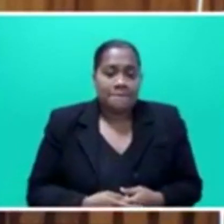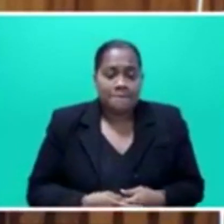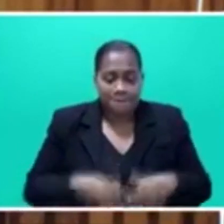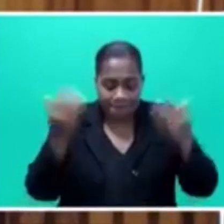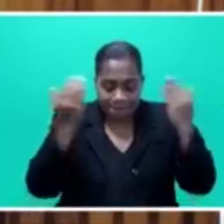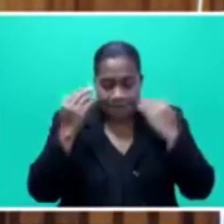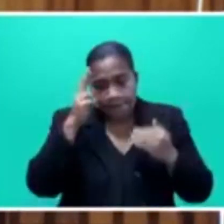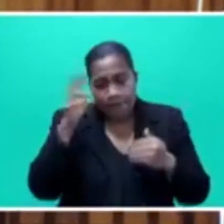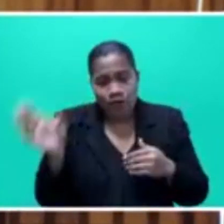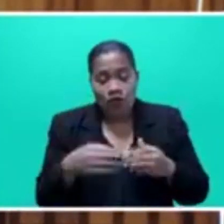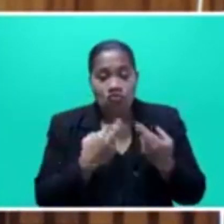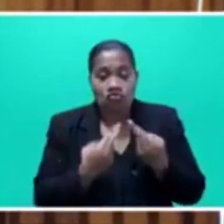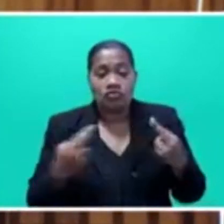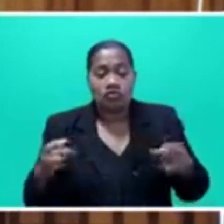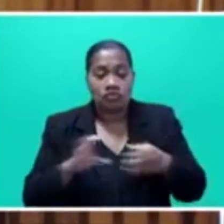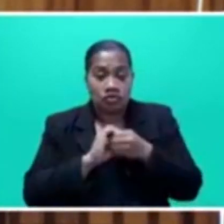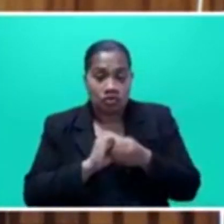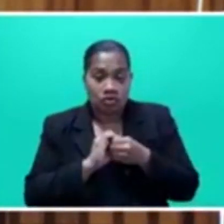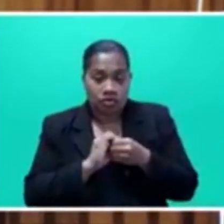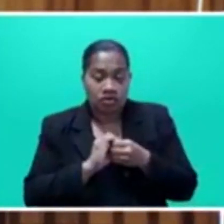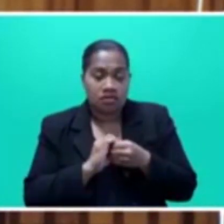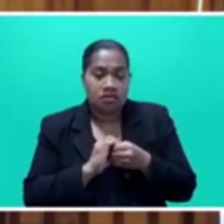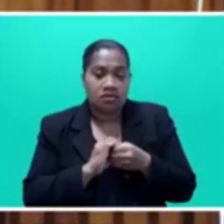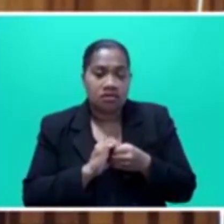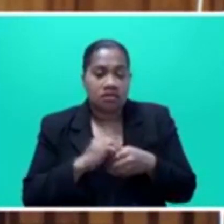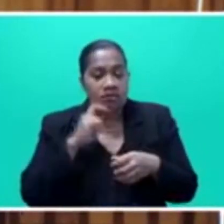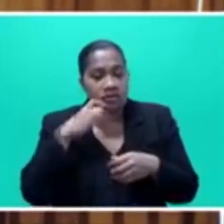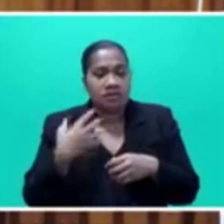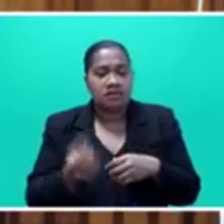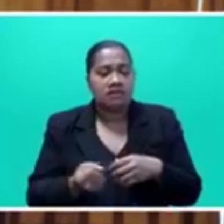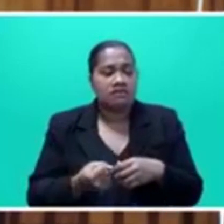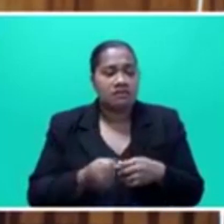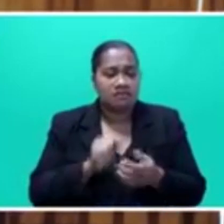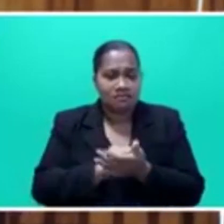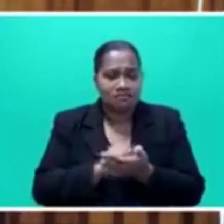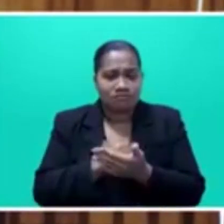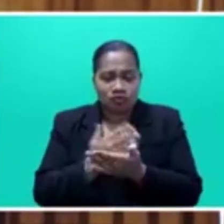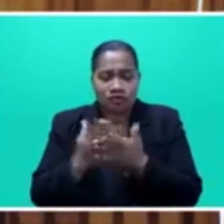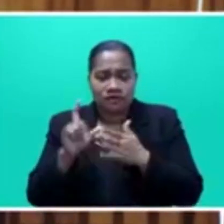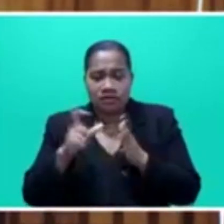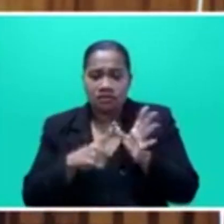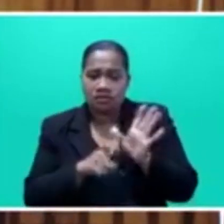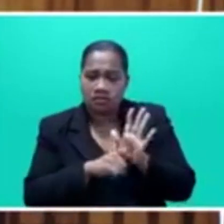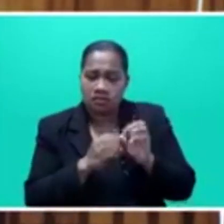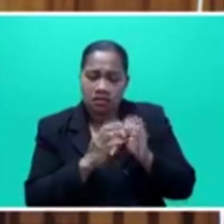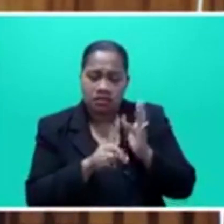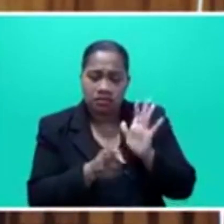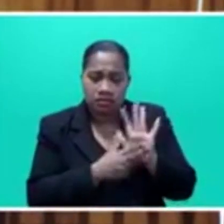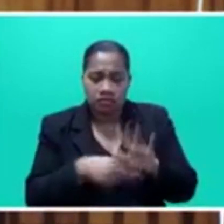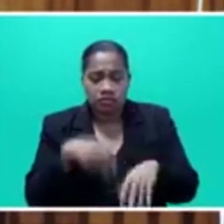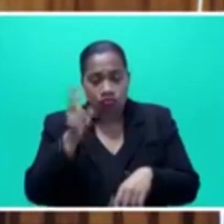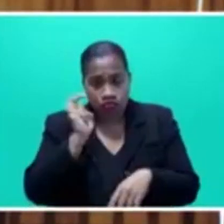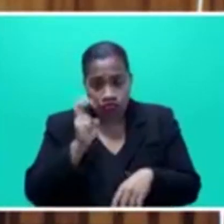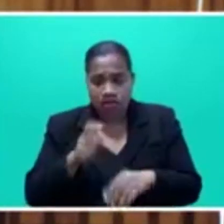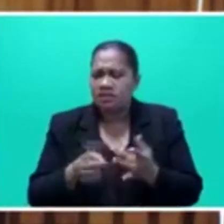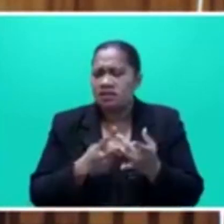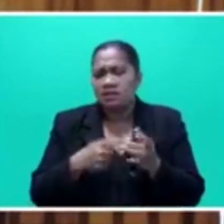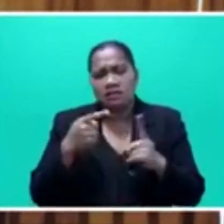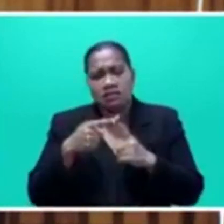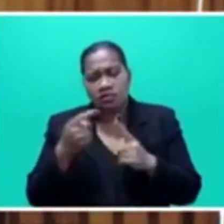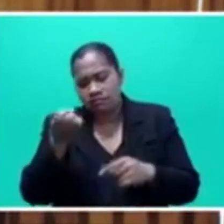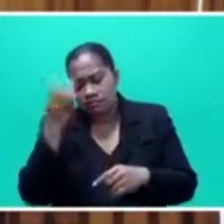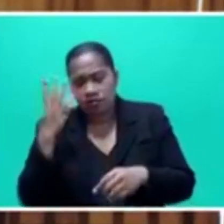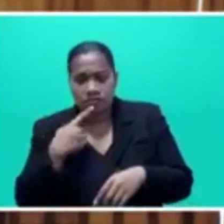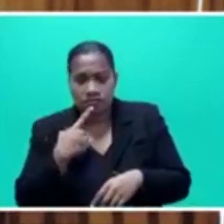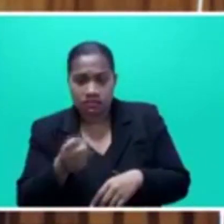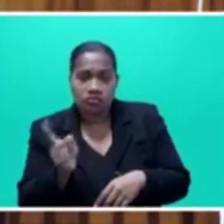every resource owner under RED Plus will get an equitable share of proceeds from the carbon trading. The other point that they have also forgot to mention is that, Mr. Speaker,